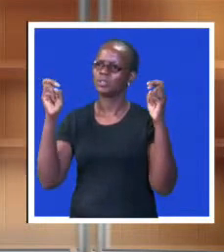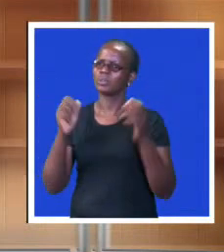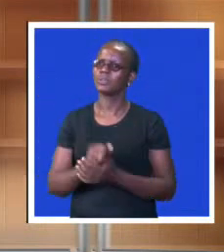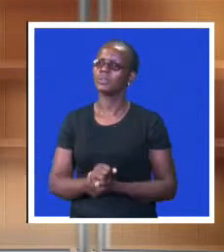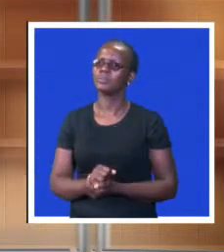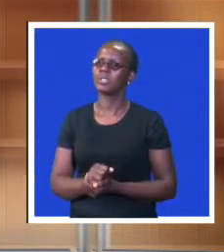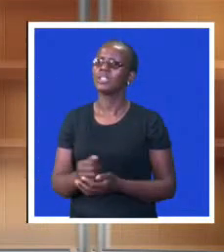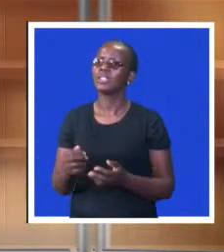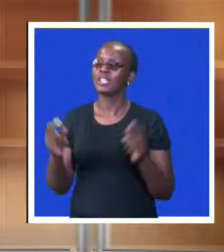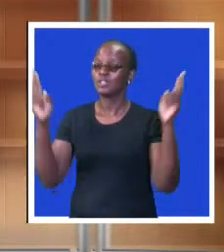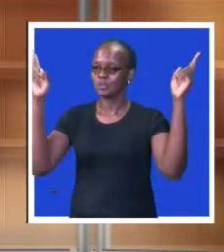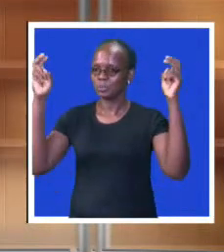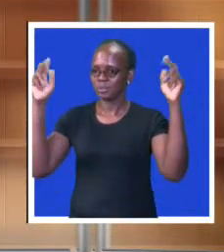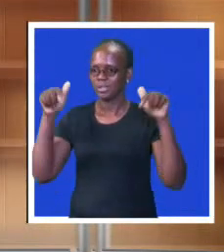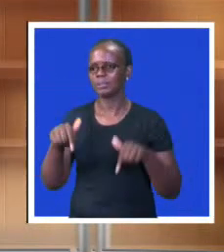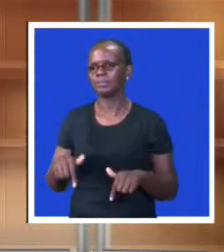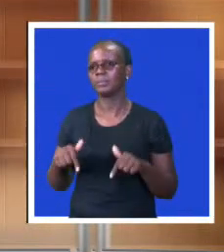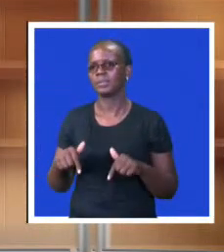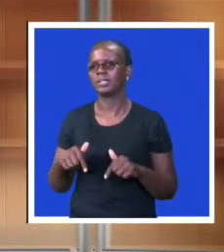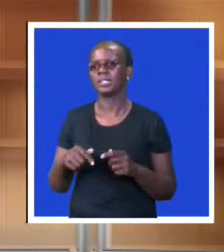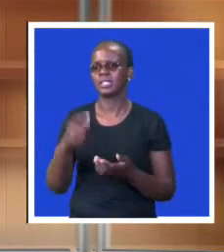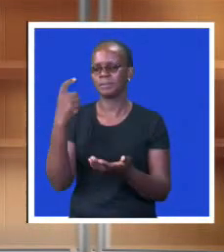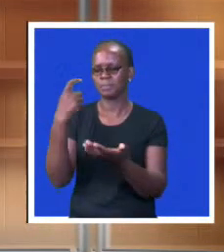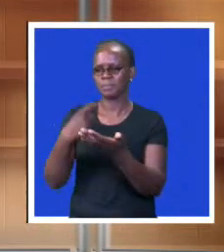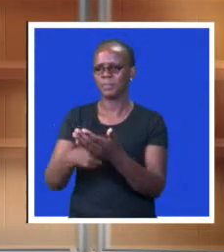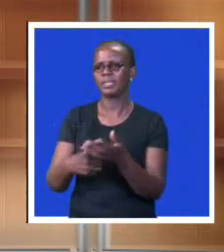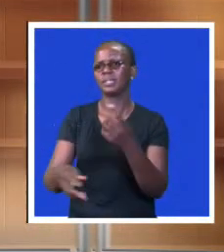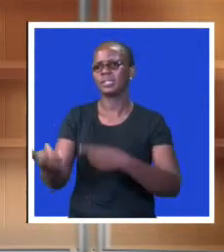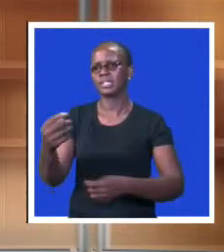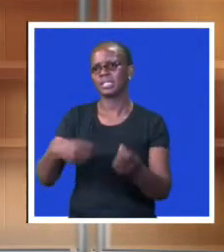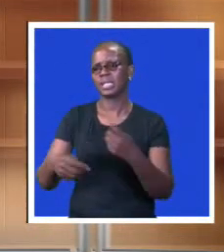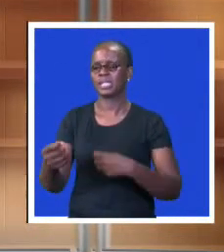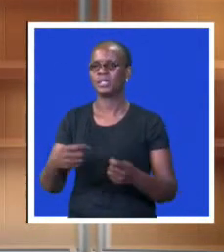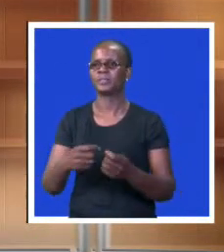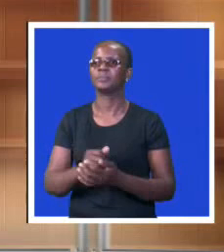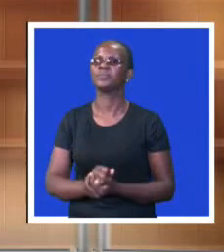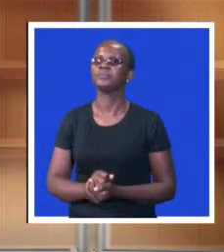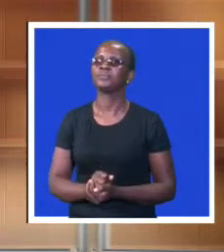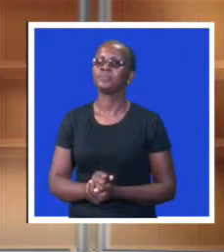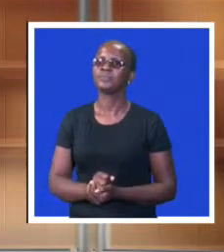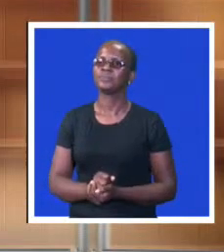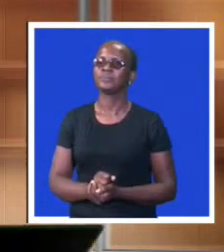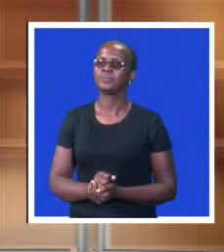topic today is buying and selling. Our subtopic